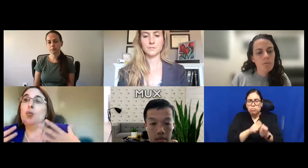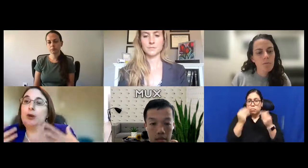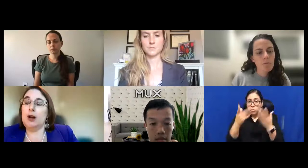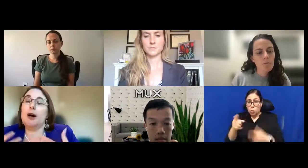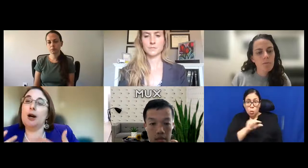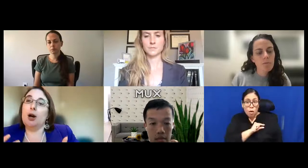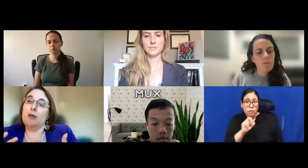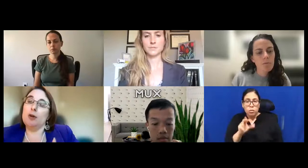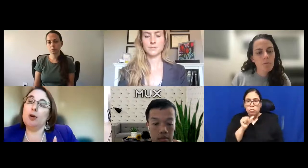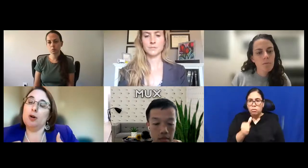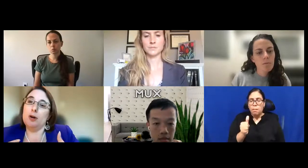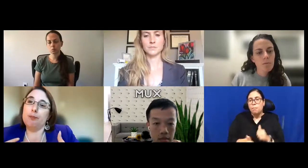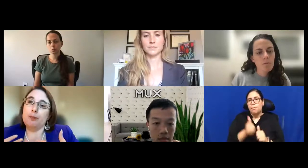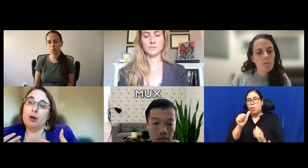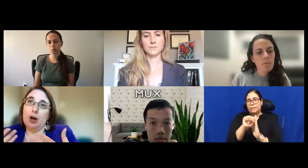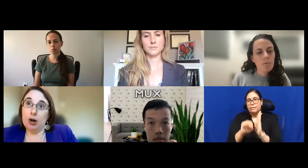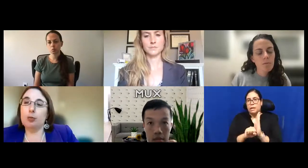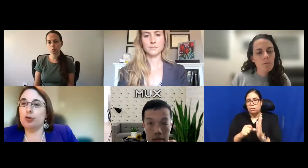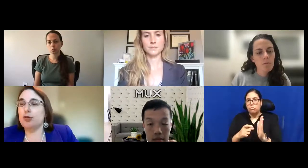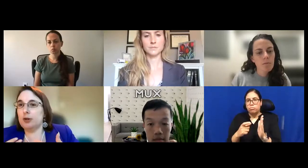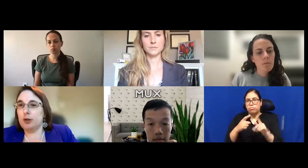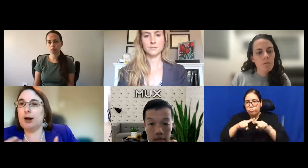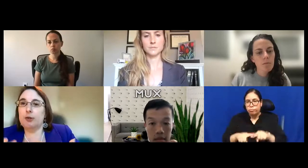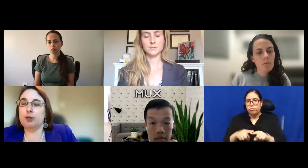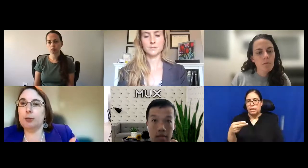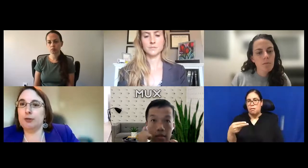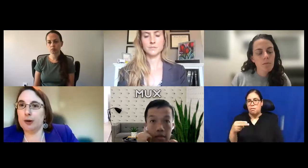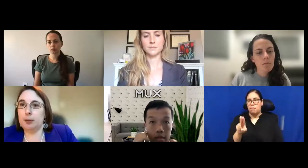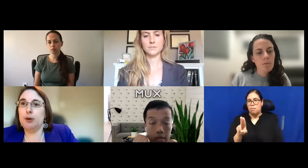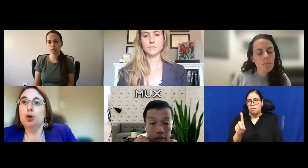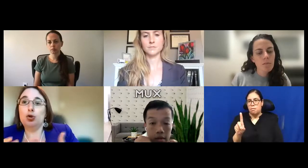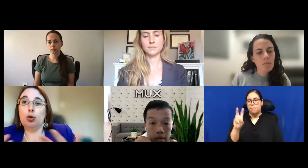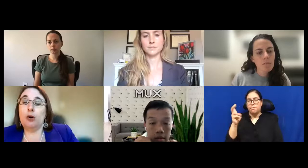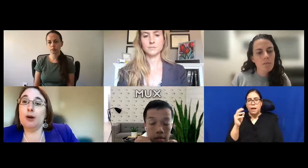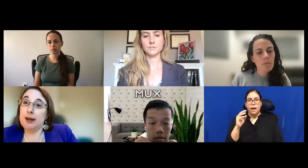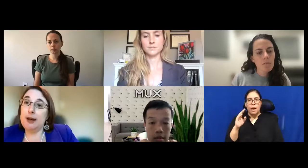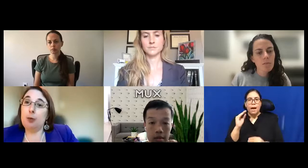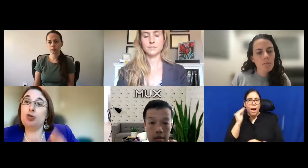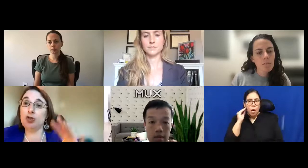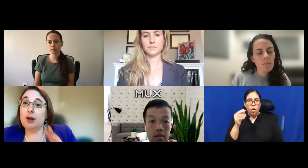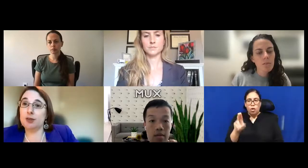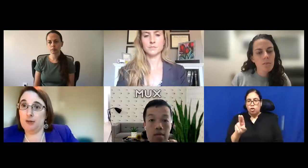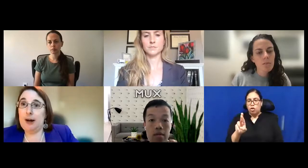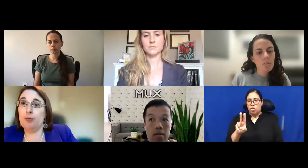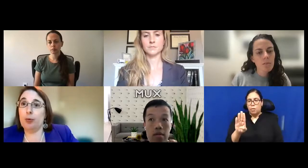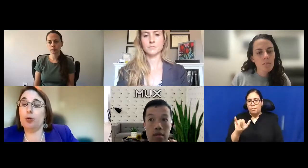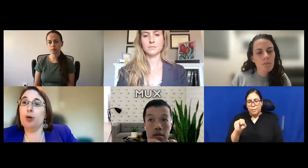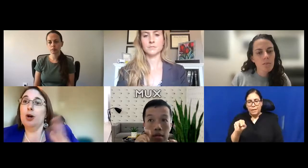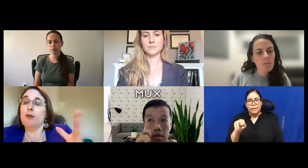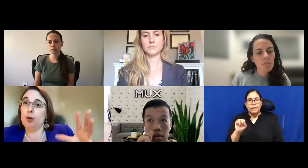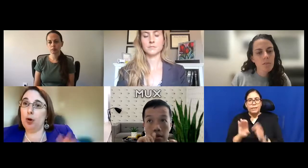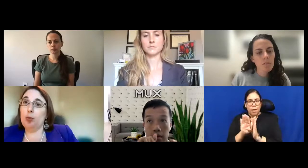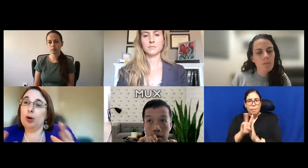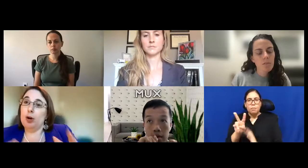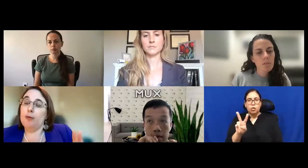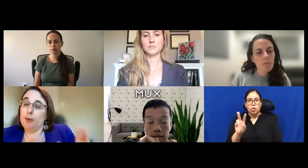states rely on the HUD, which is Housing and Urban Development 201K, which does allow for